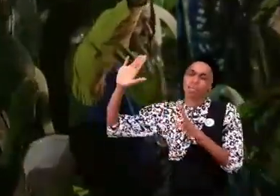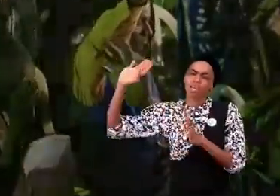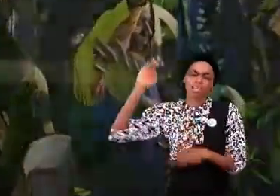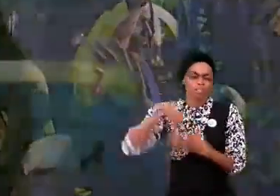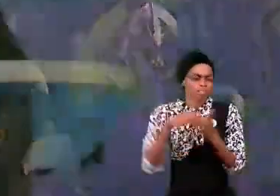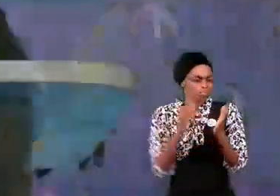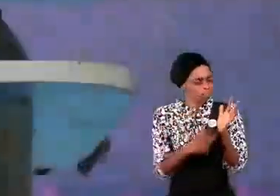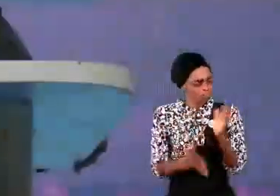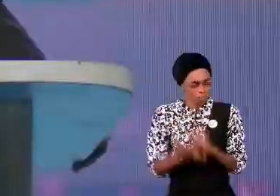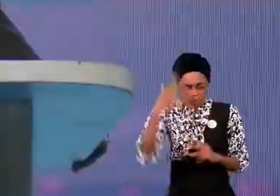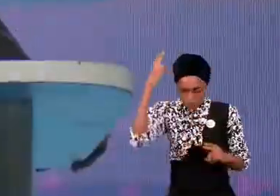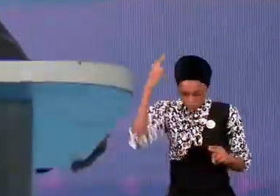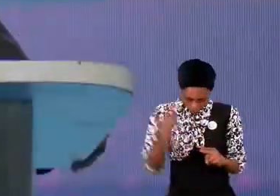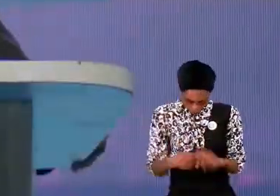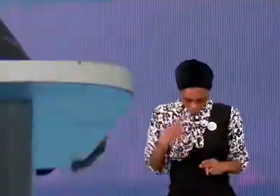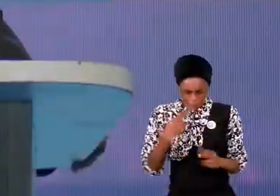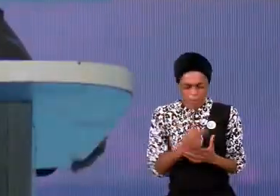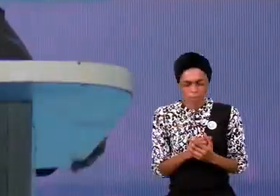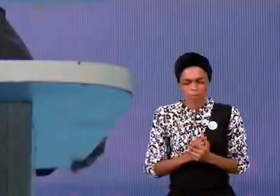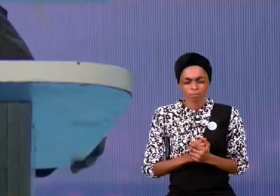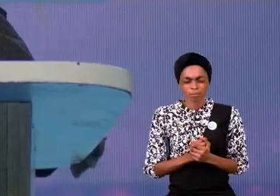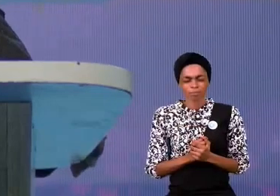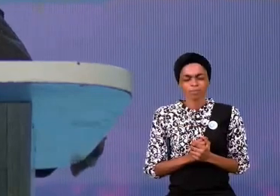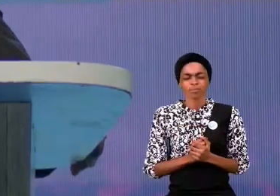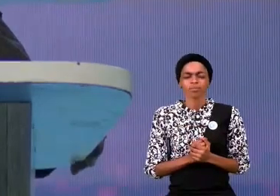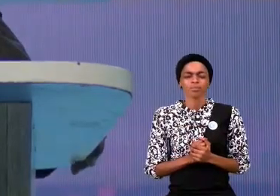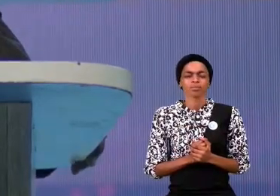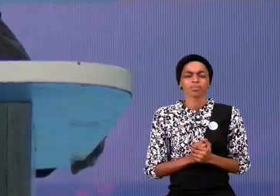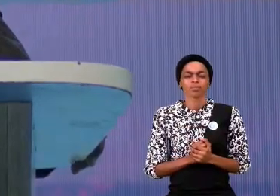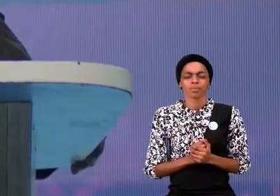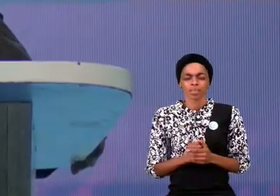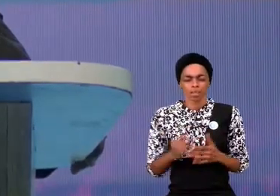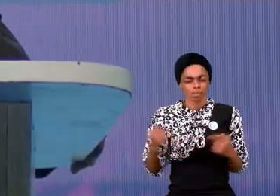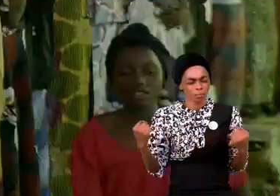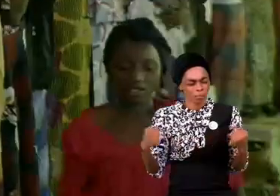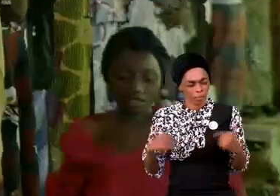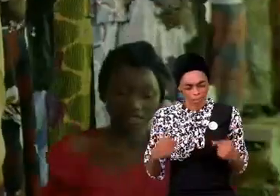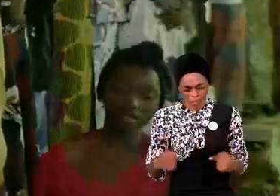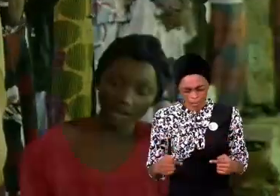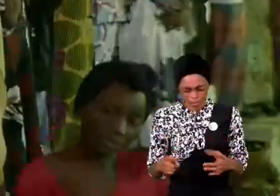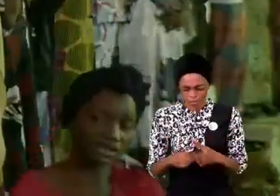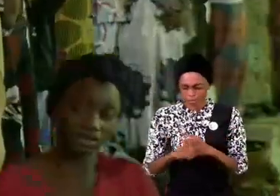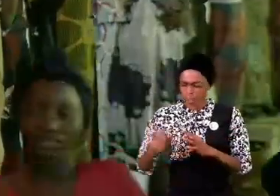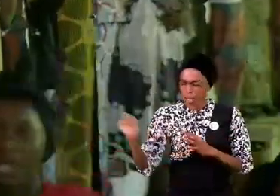Pain, go out. Suffering, go out.